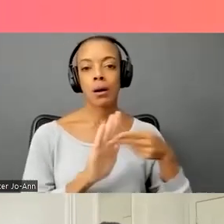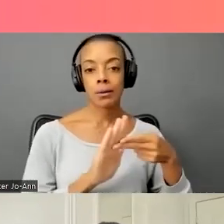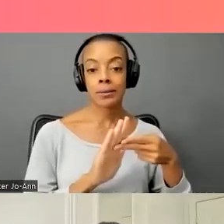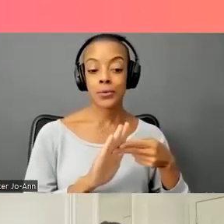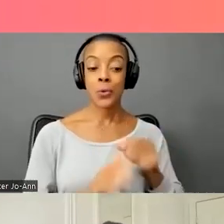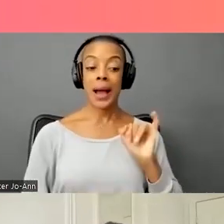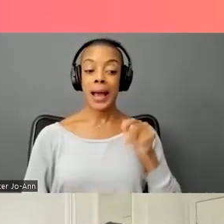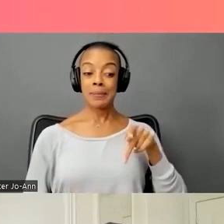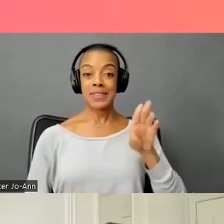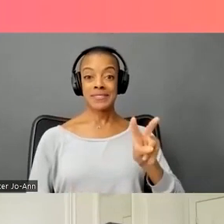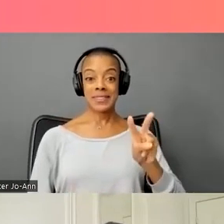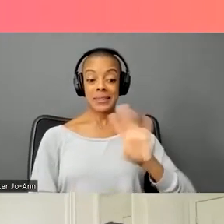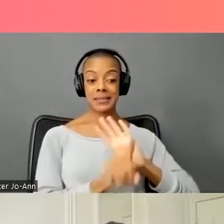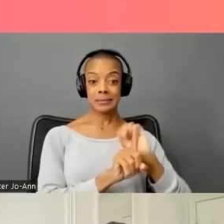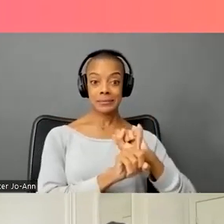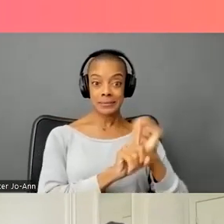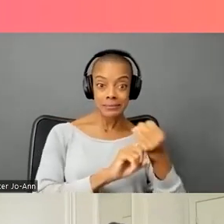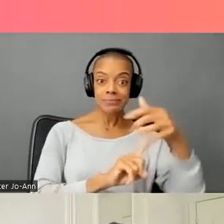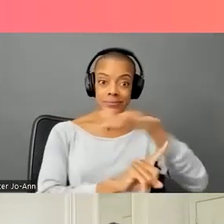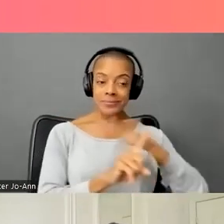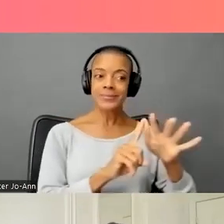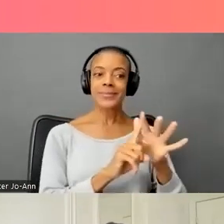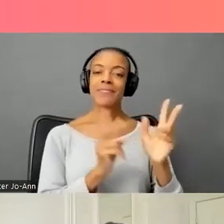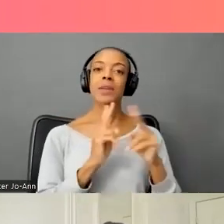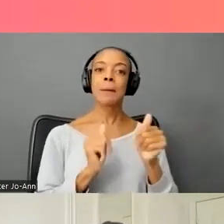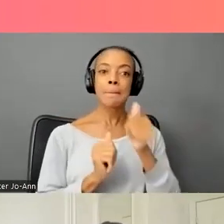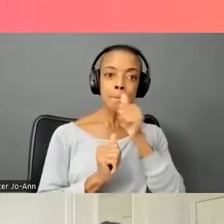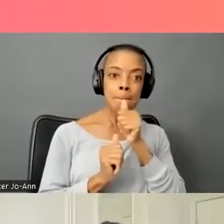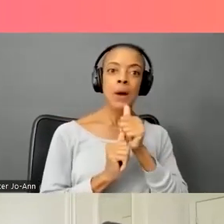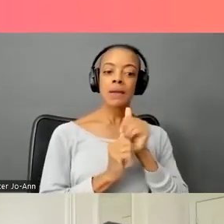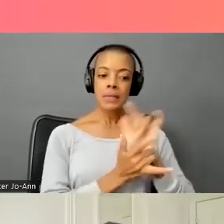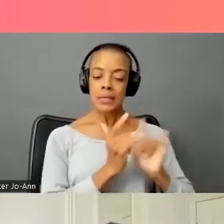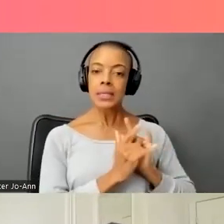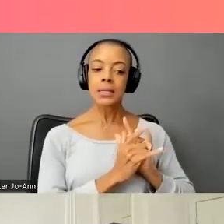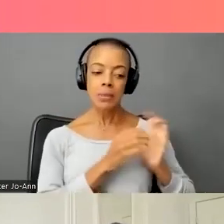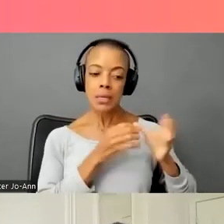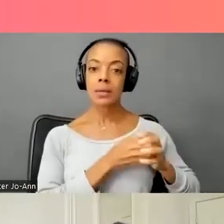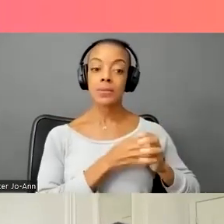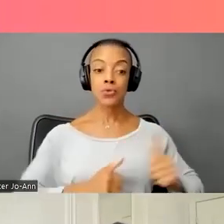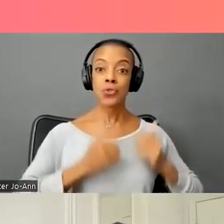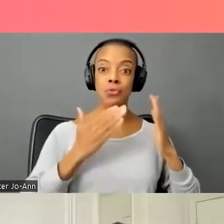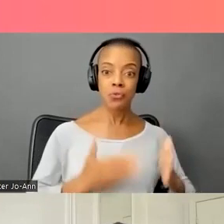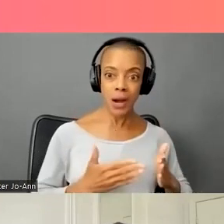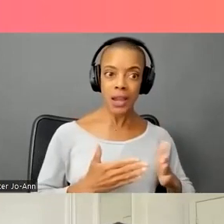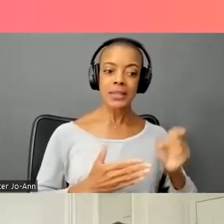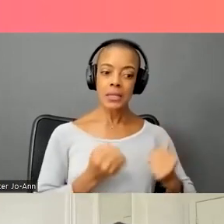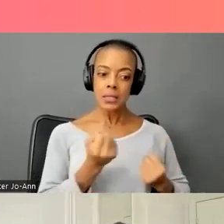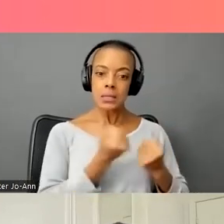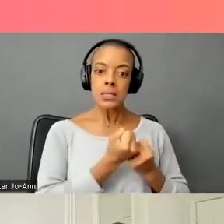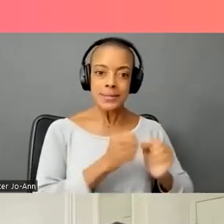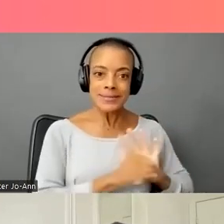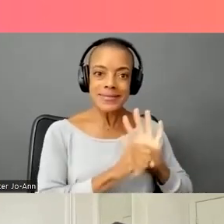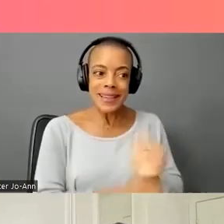IPV setting, because it occurs in a private sphere and sometimes in an intimate sphere, survivors largely have to advocate